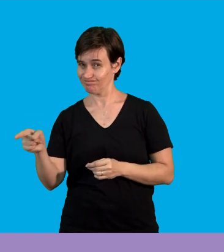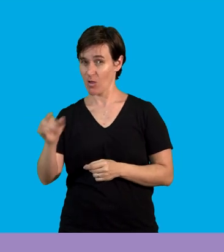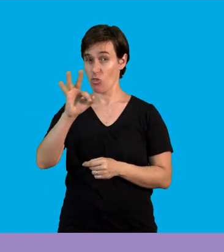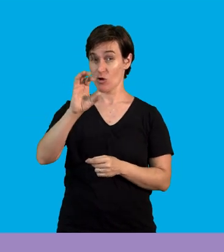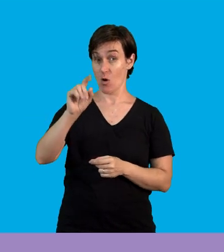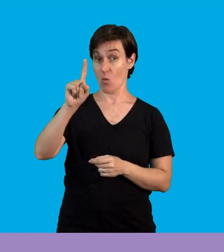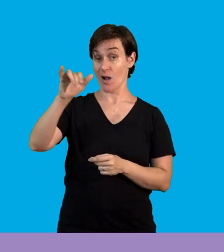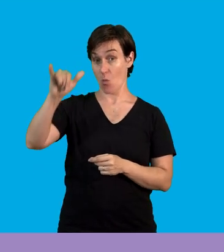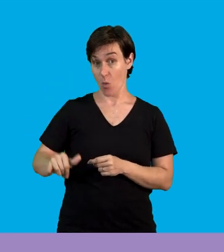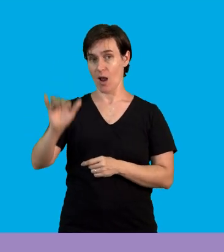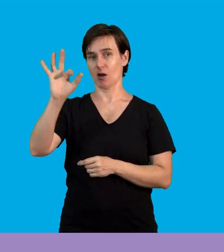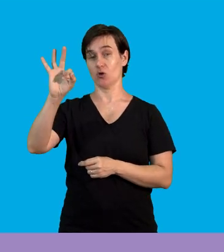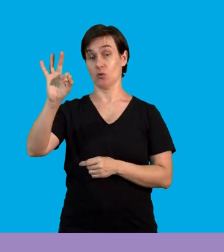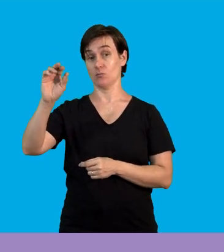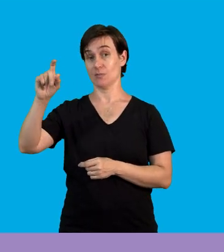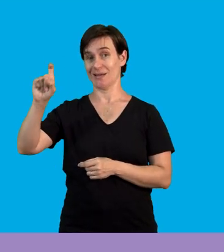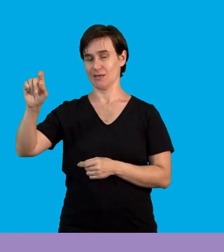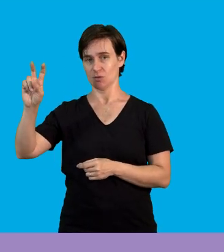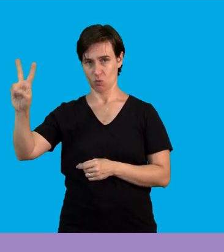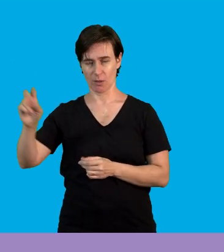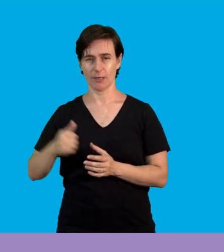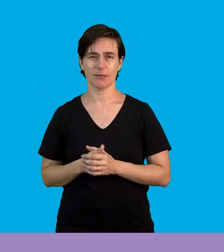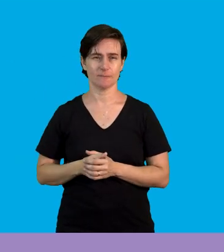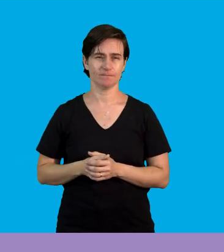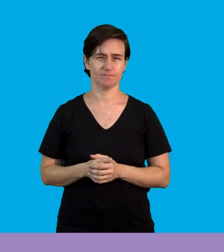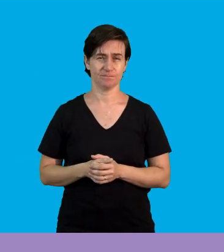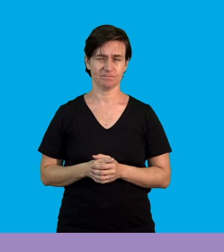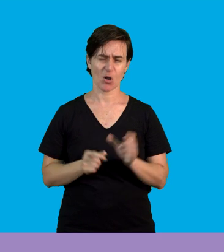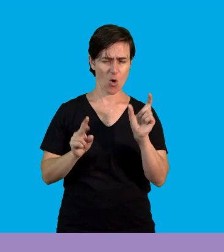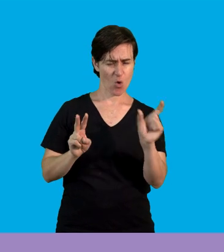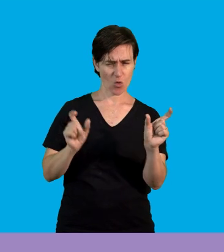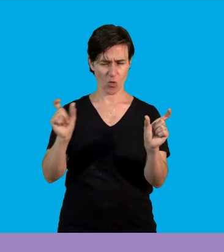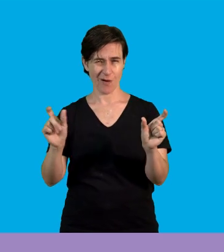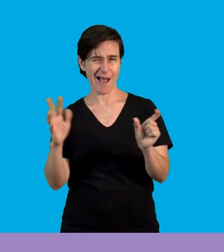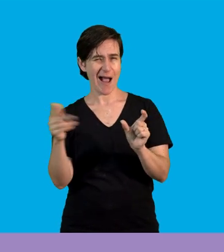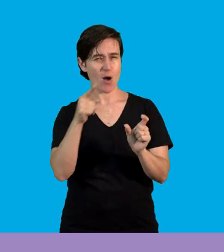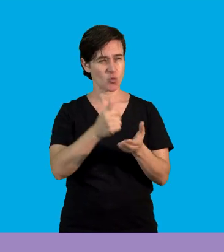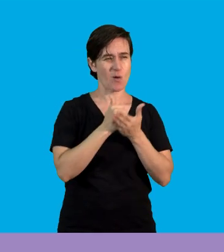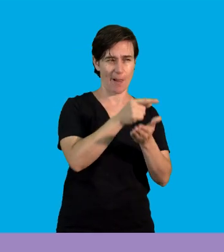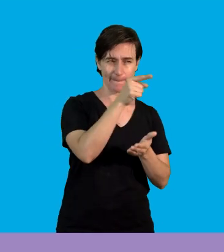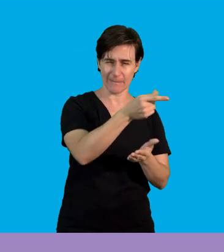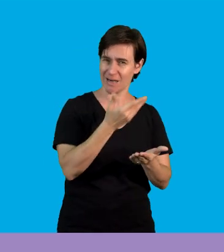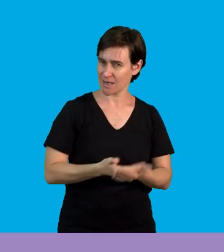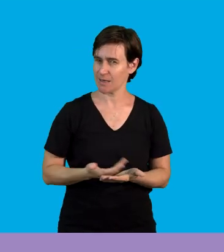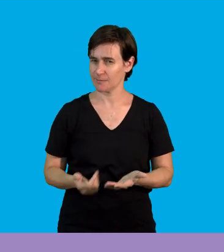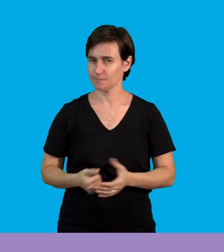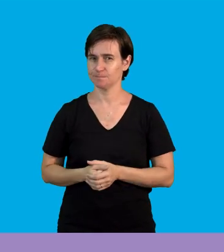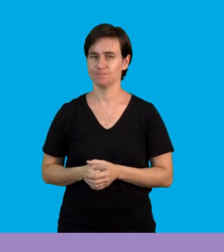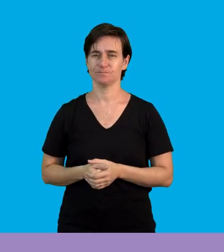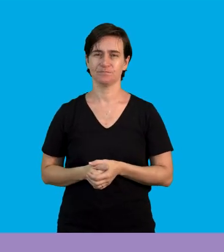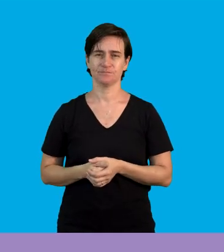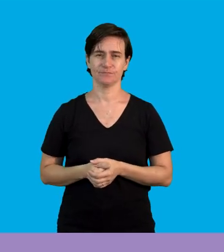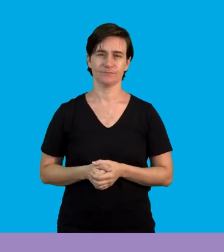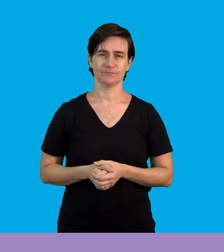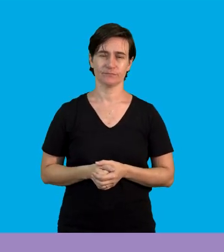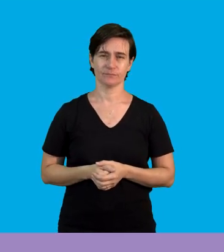is the second term. Look at those 2 terms and see how to help Hendrik.